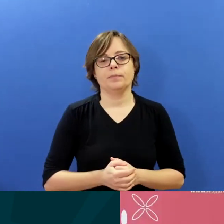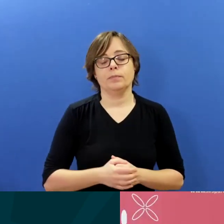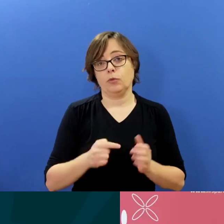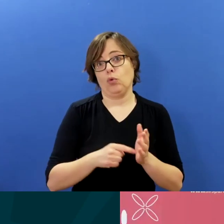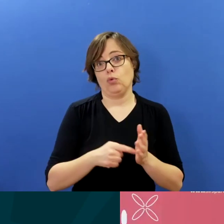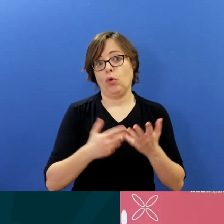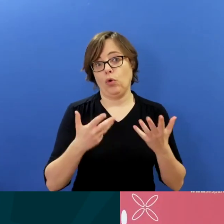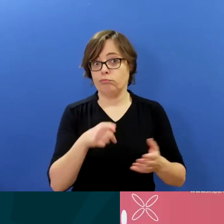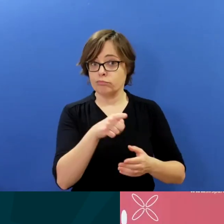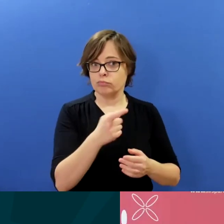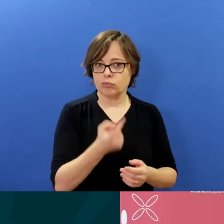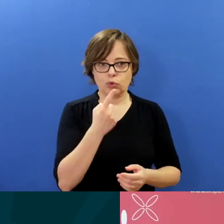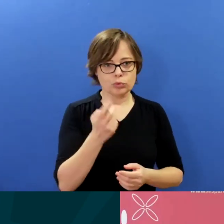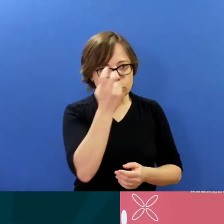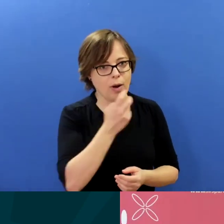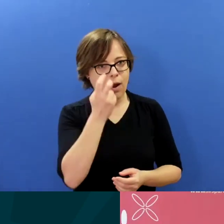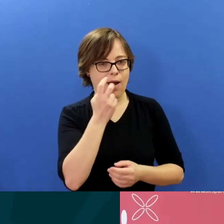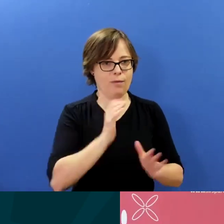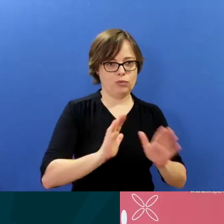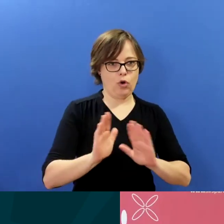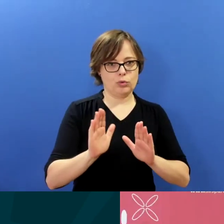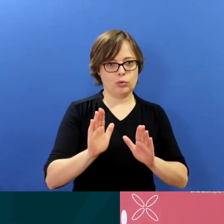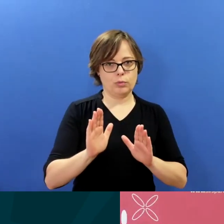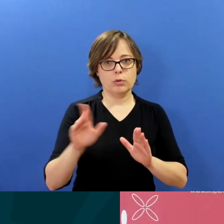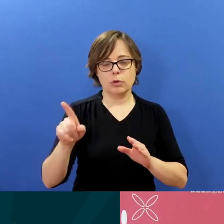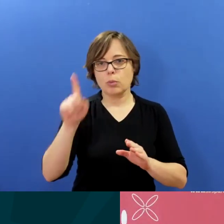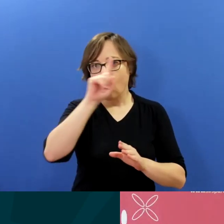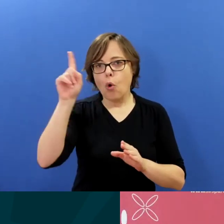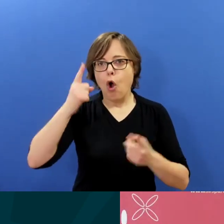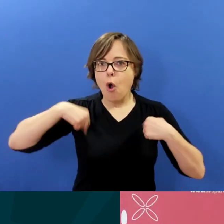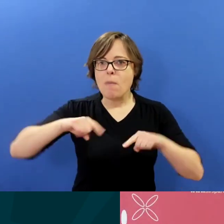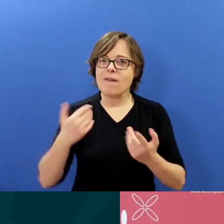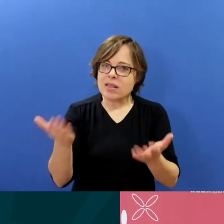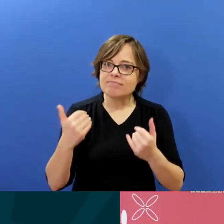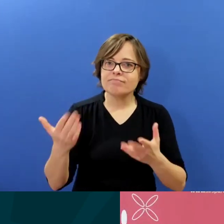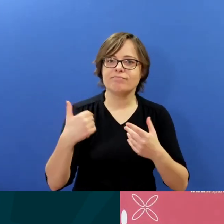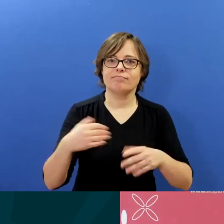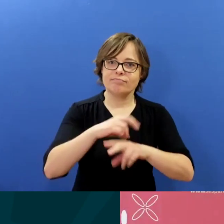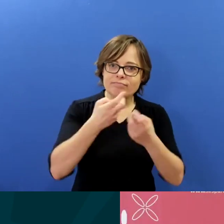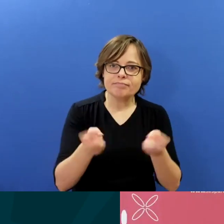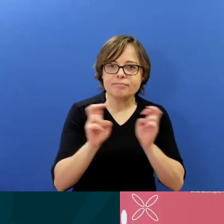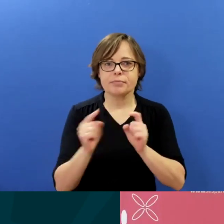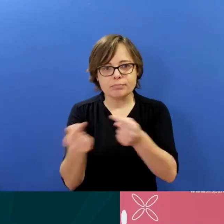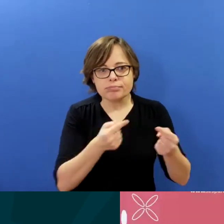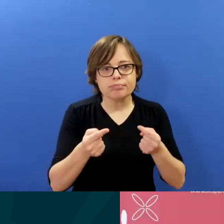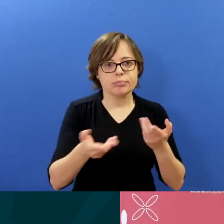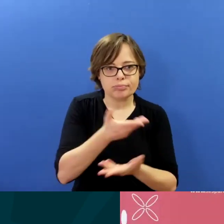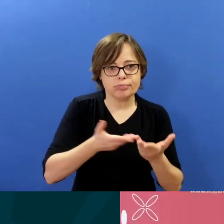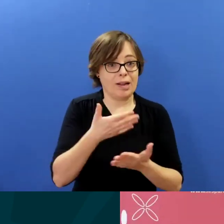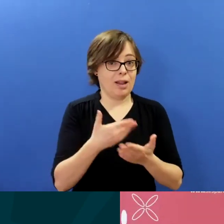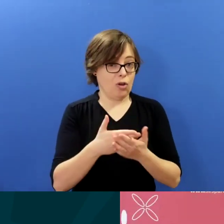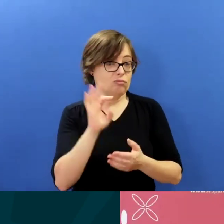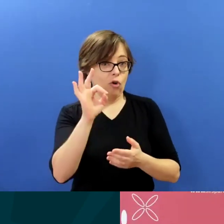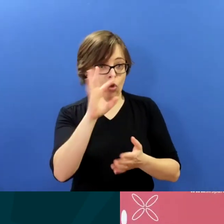in Poland. This is one of the more interesting forms of deliberative participation. So I believe that your experience